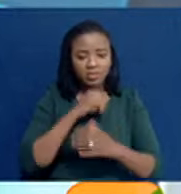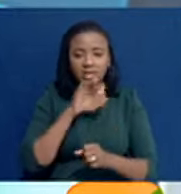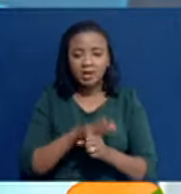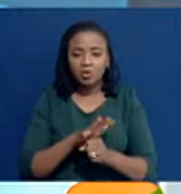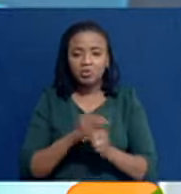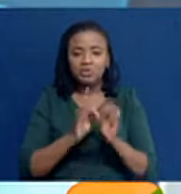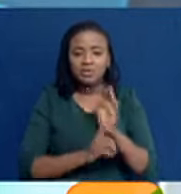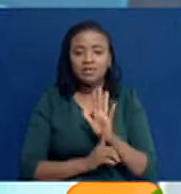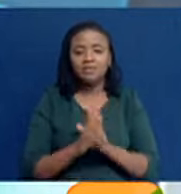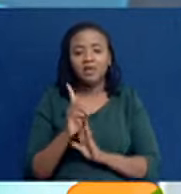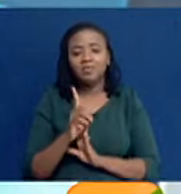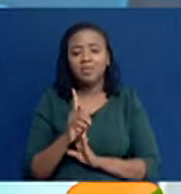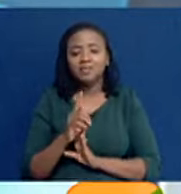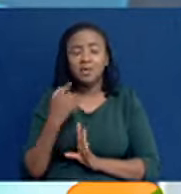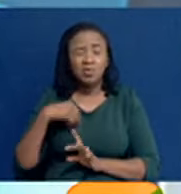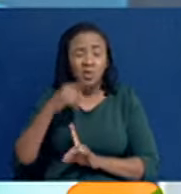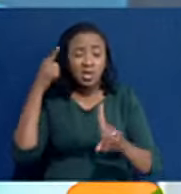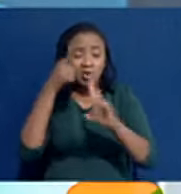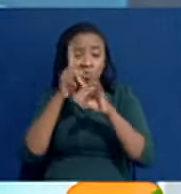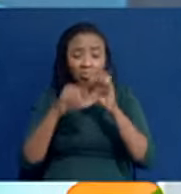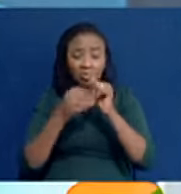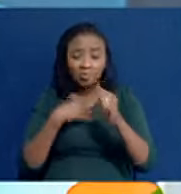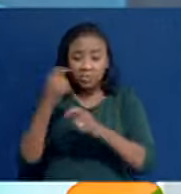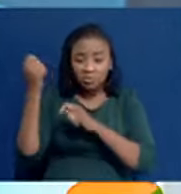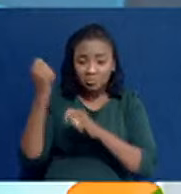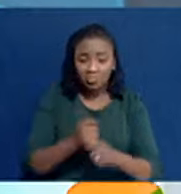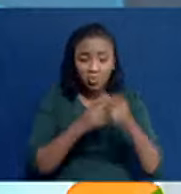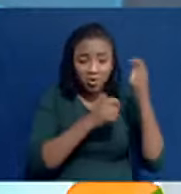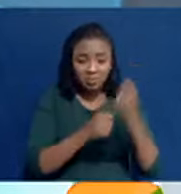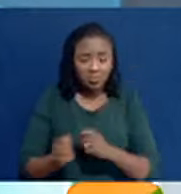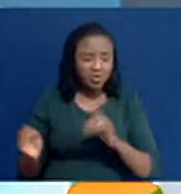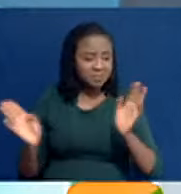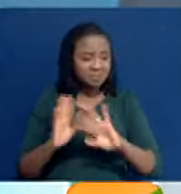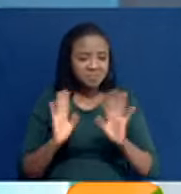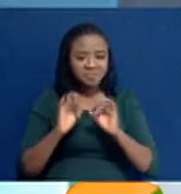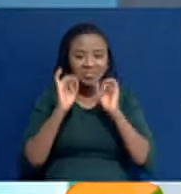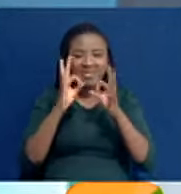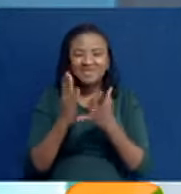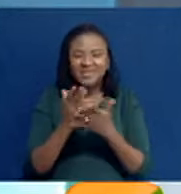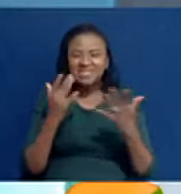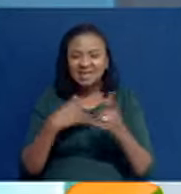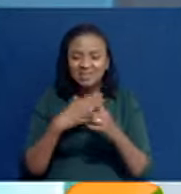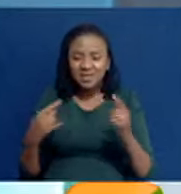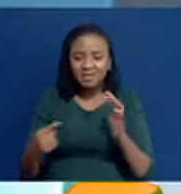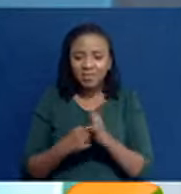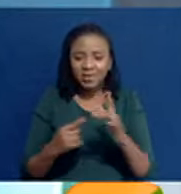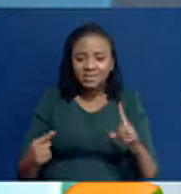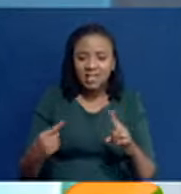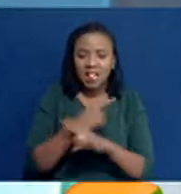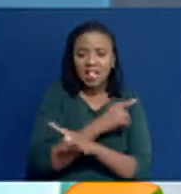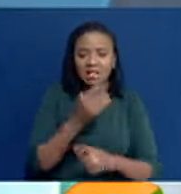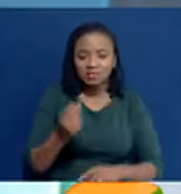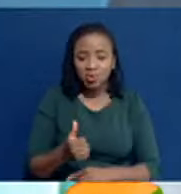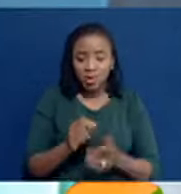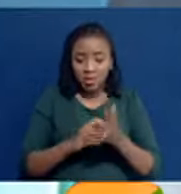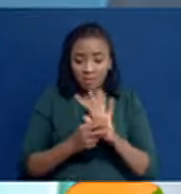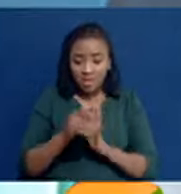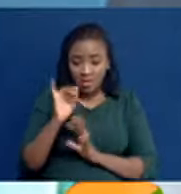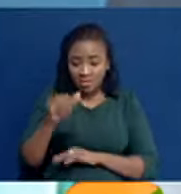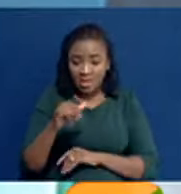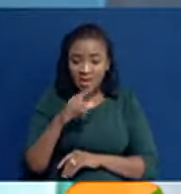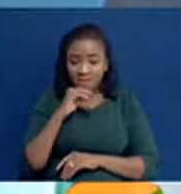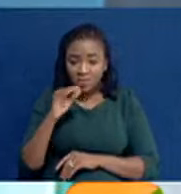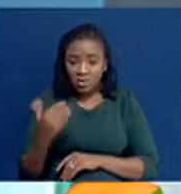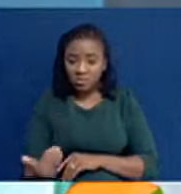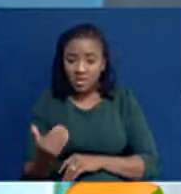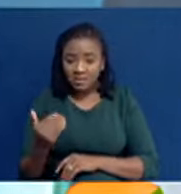down, not even the boy child. Something has been misunderstood. The boy child does not come down because the